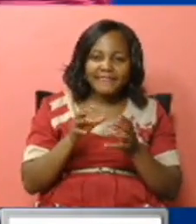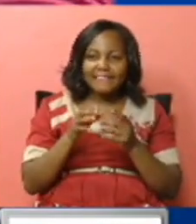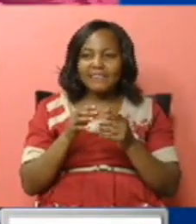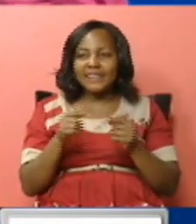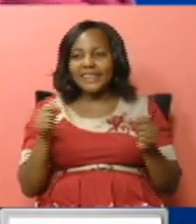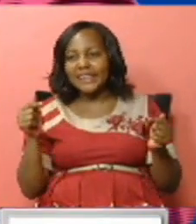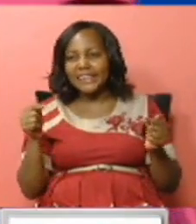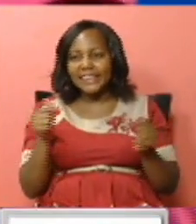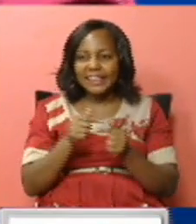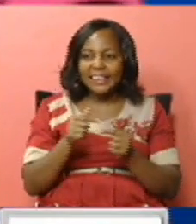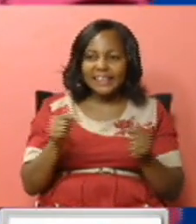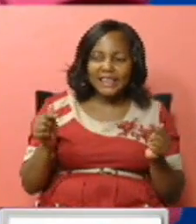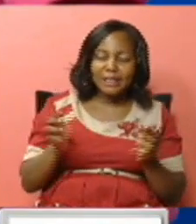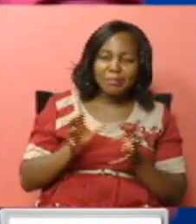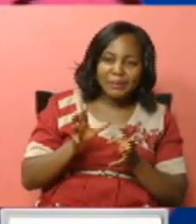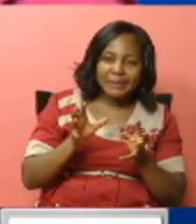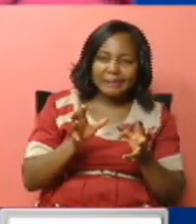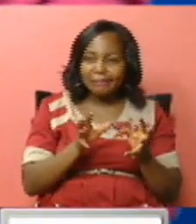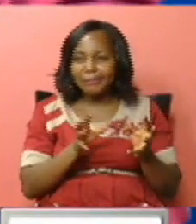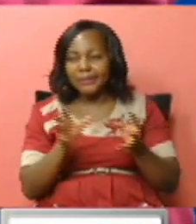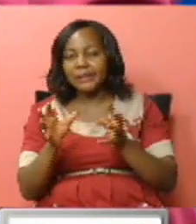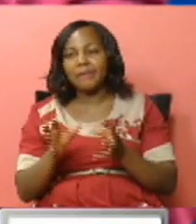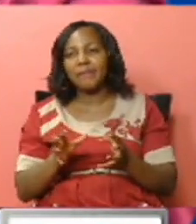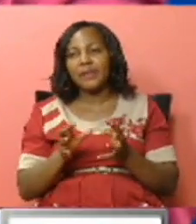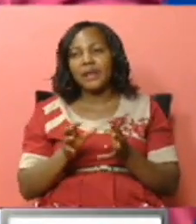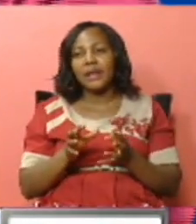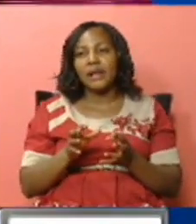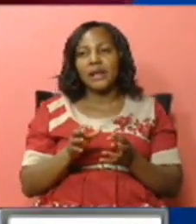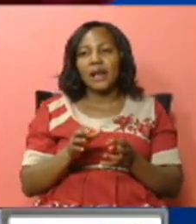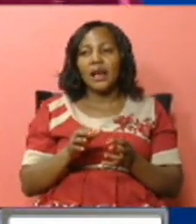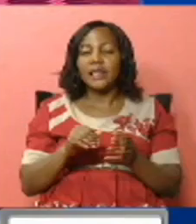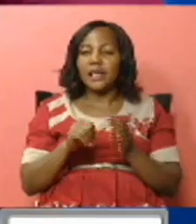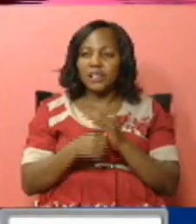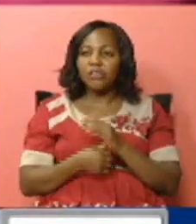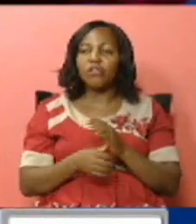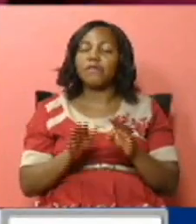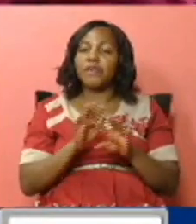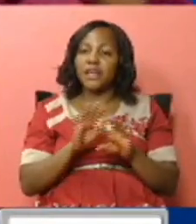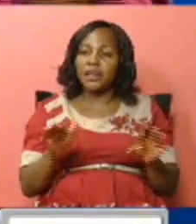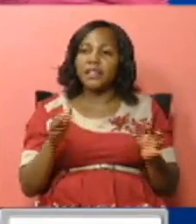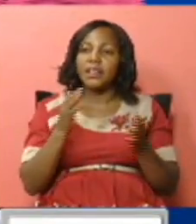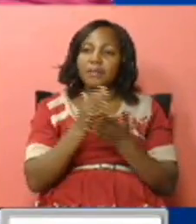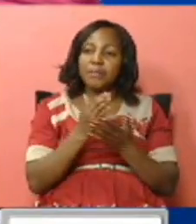back and having to push back and forth really have been with mostly land, because the